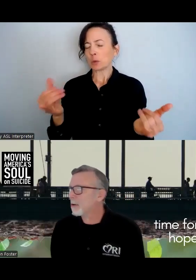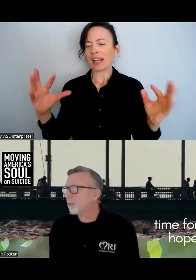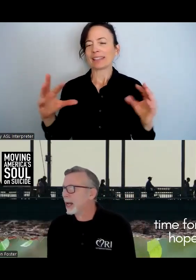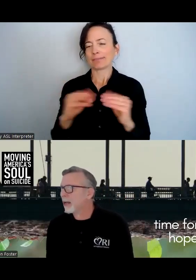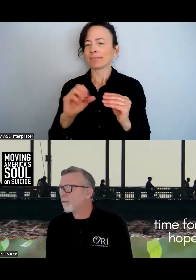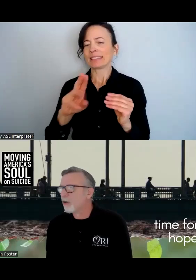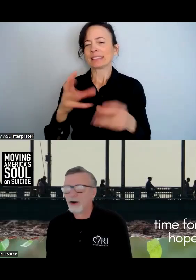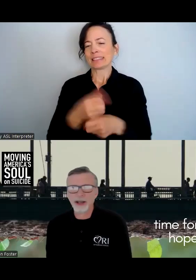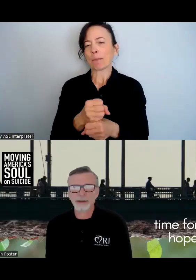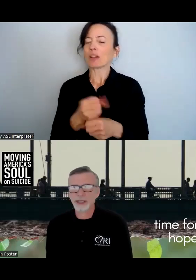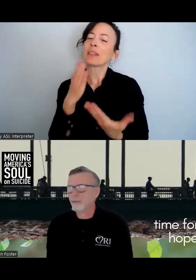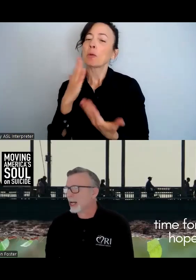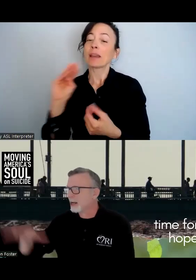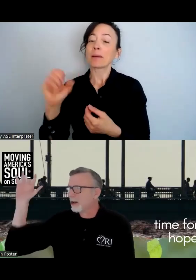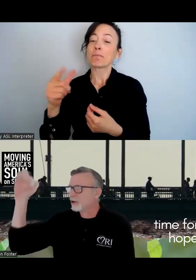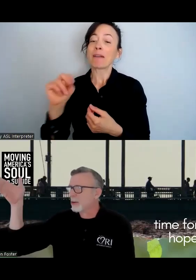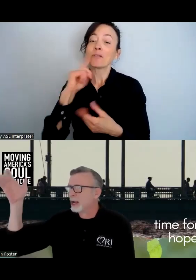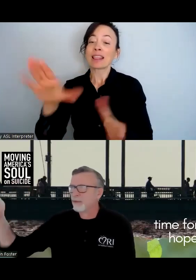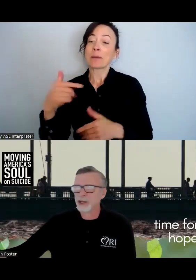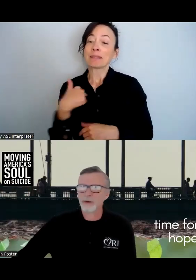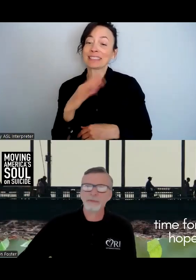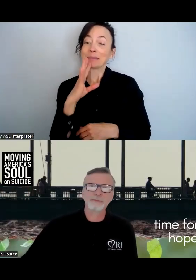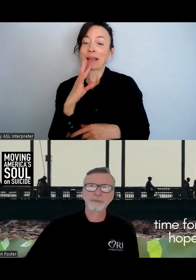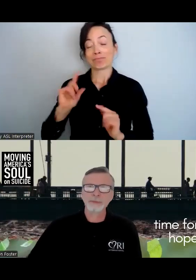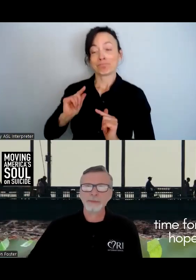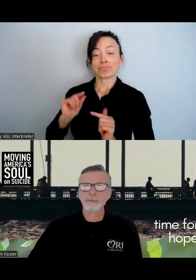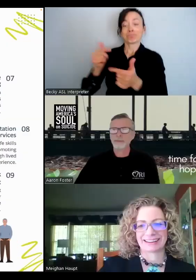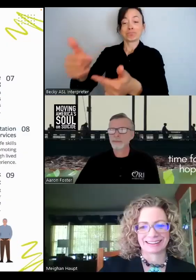much, Megan, for letting me speak, and I'll turn it back over to you.